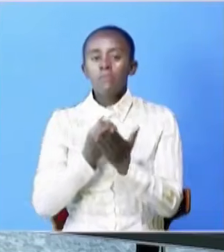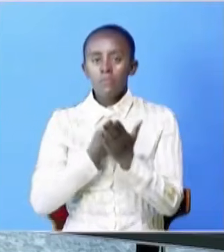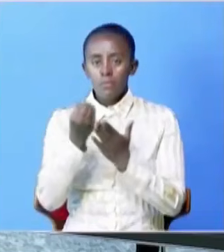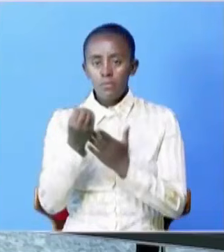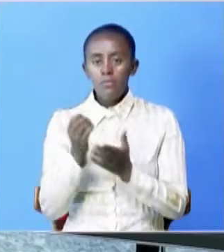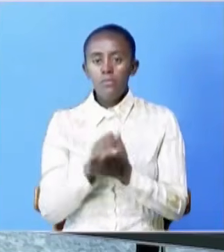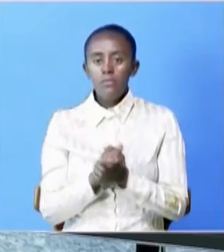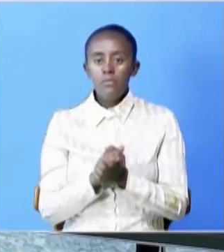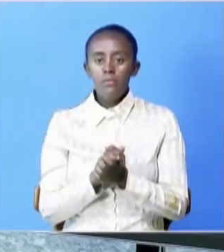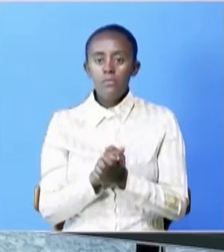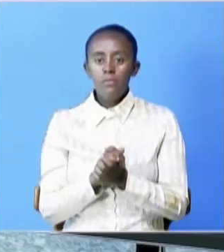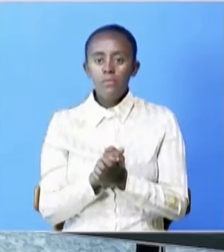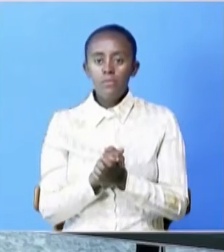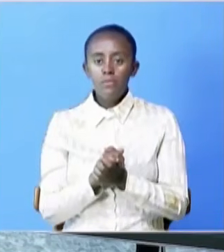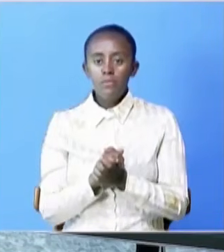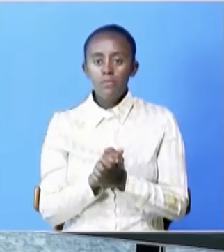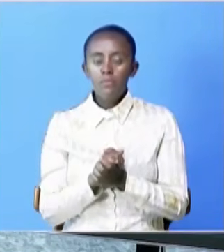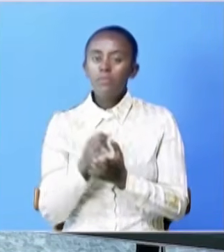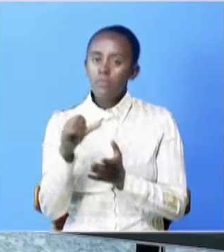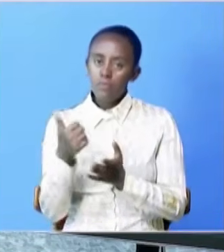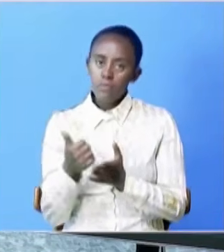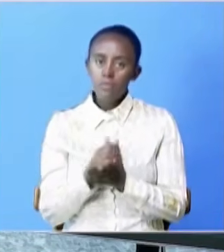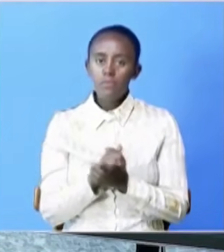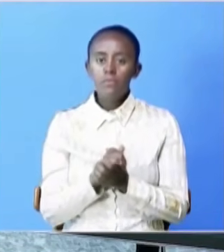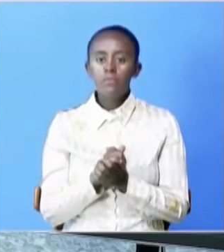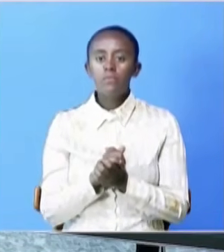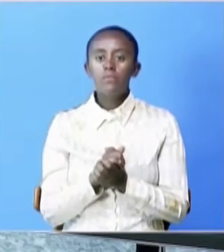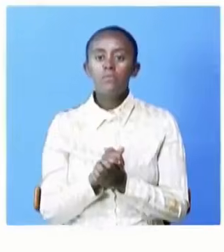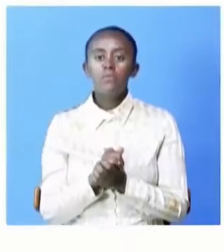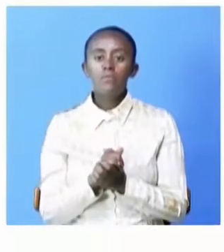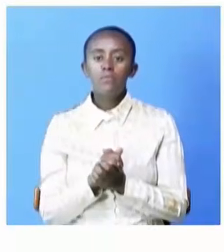object. Okay. What else?